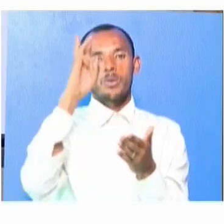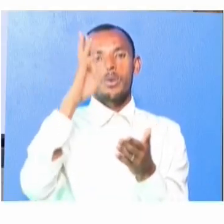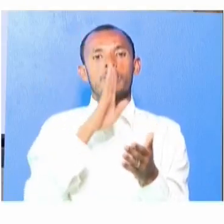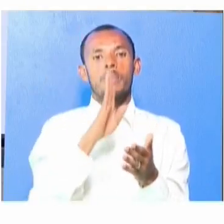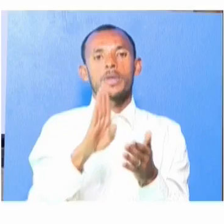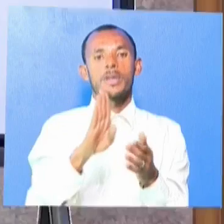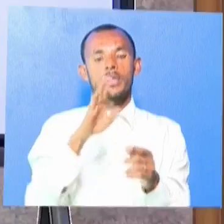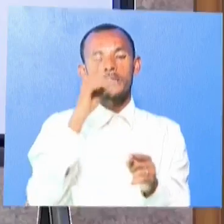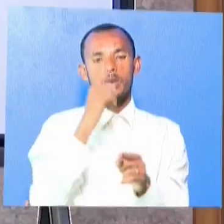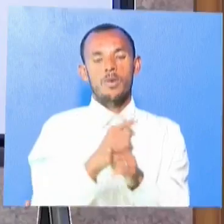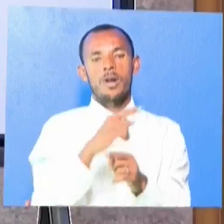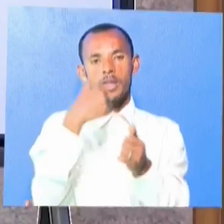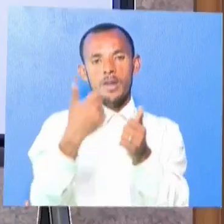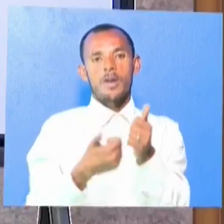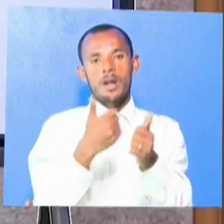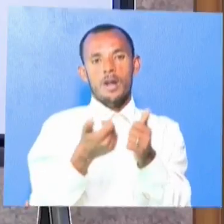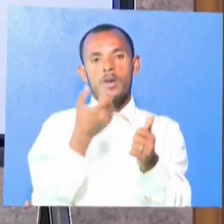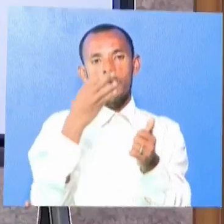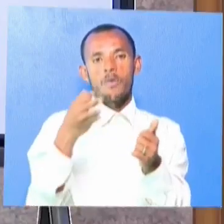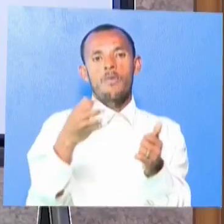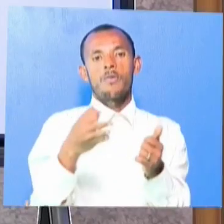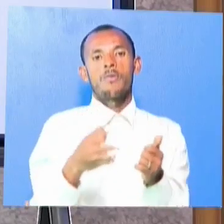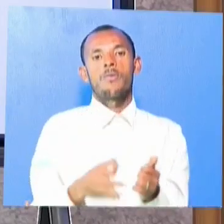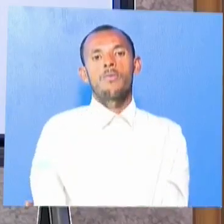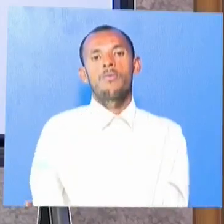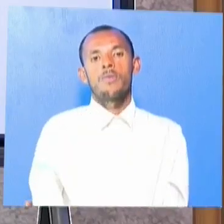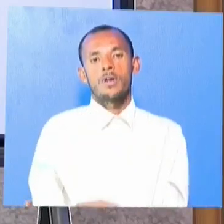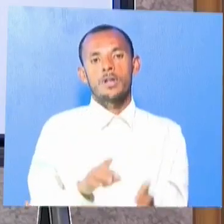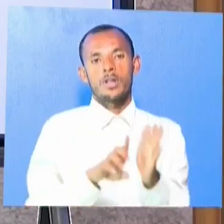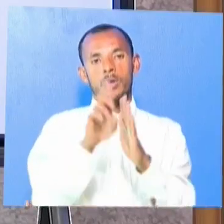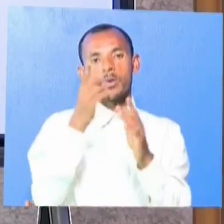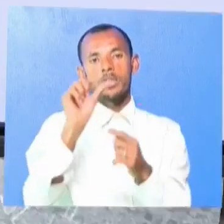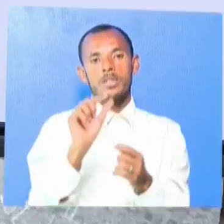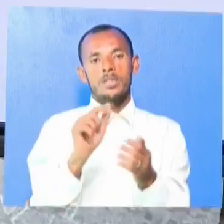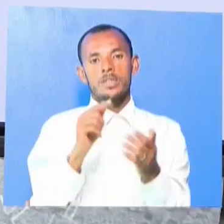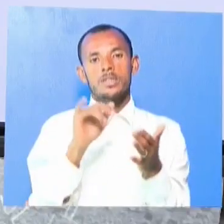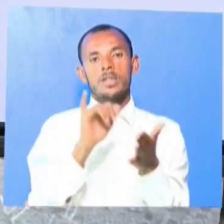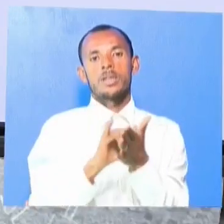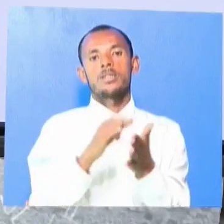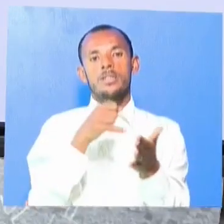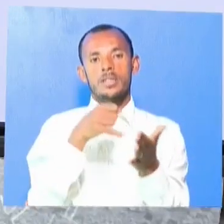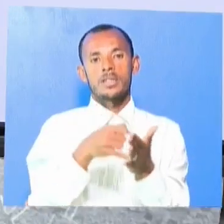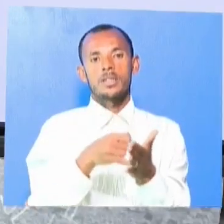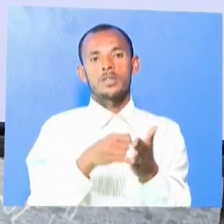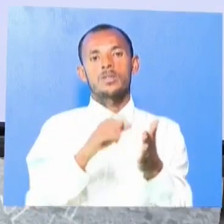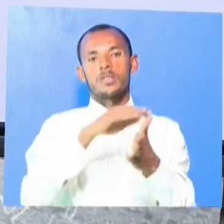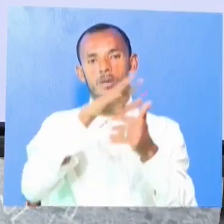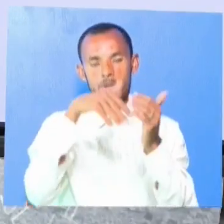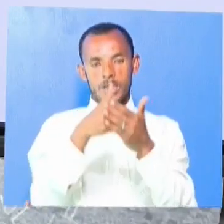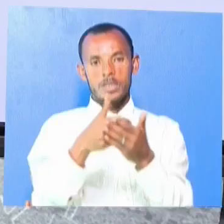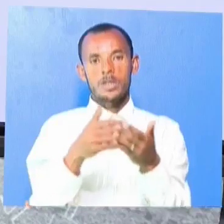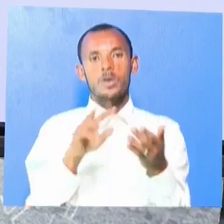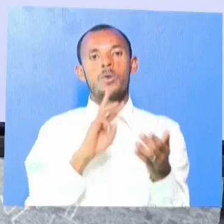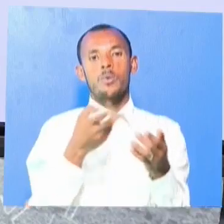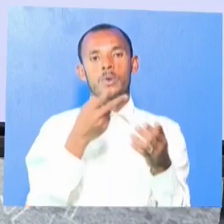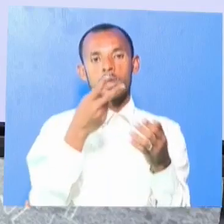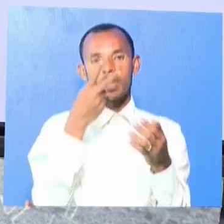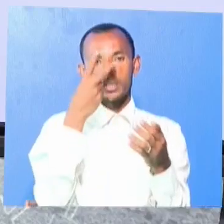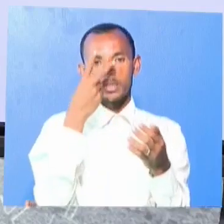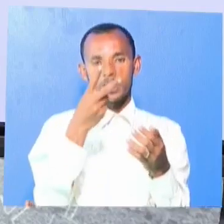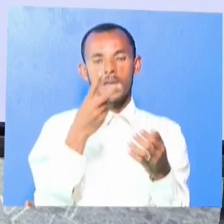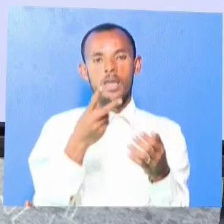the correct order of these numbers. So that's it. To summarize what we have seen today's